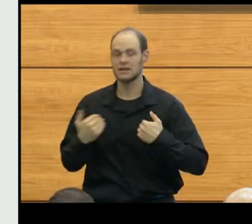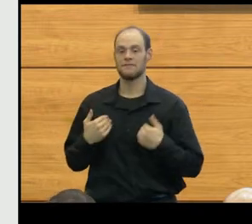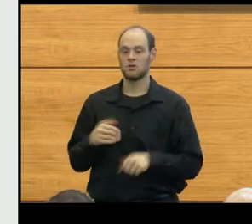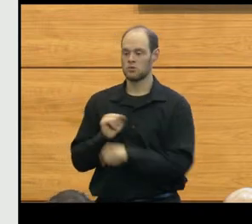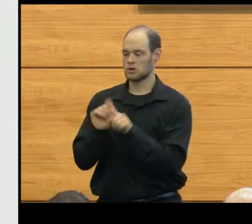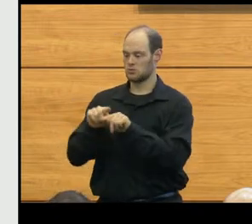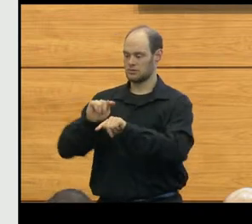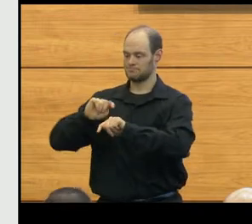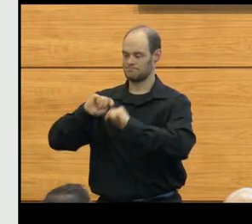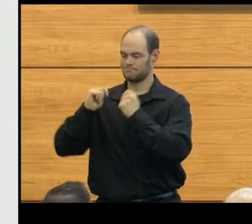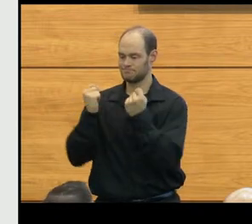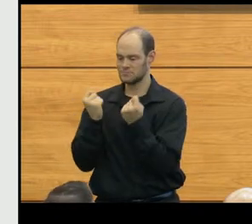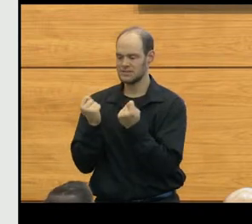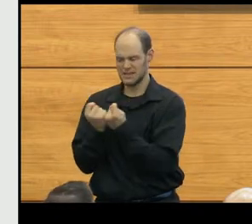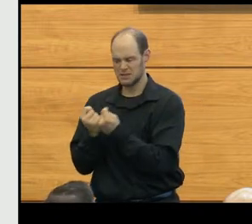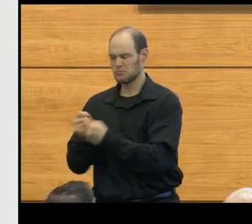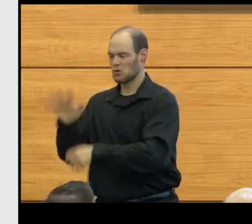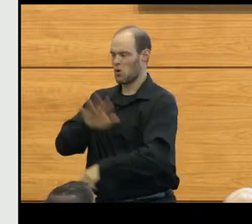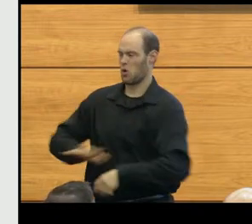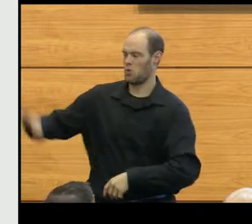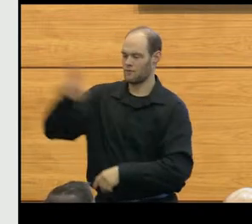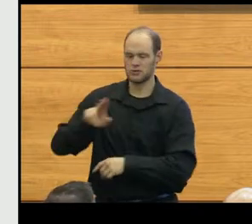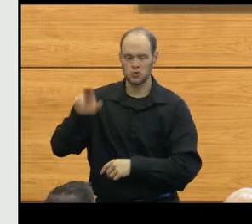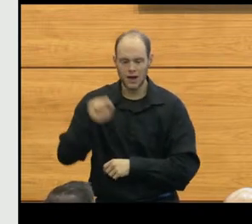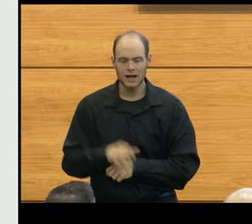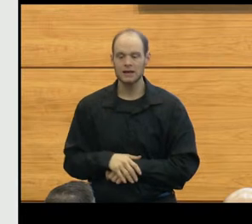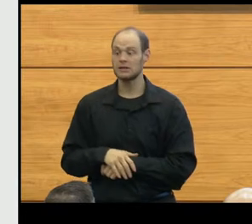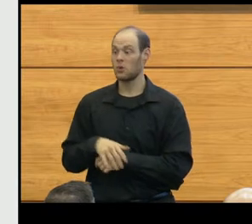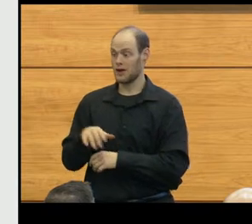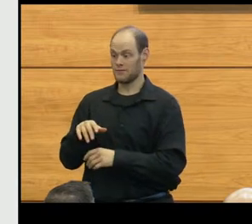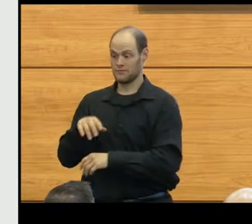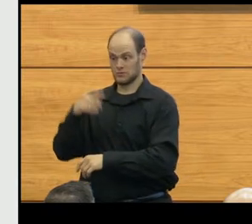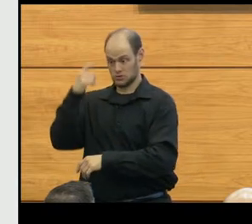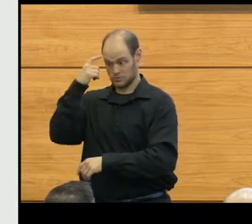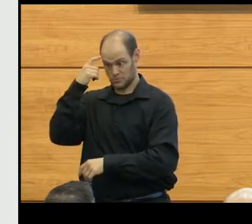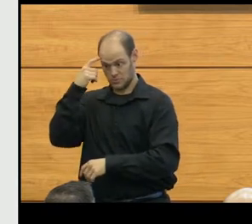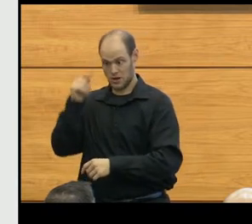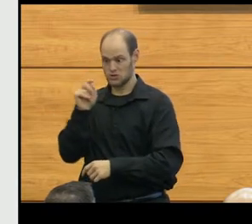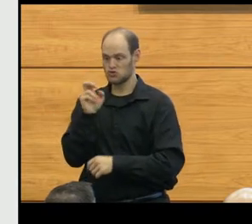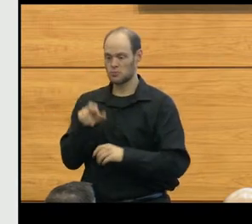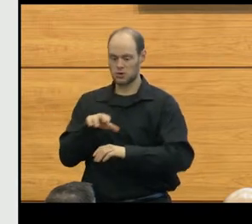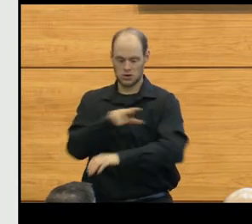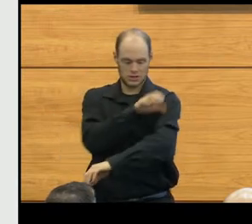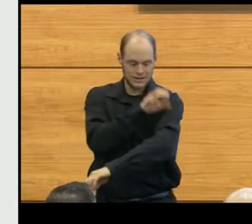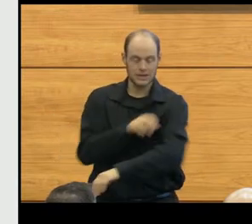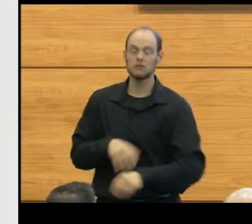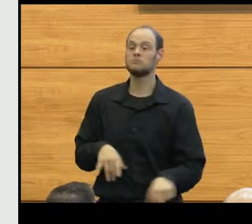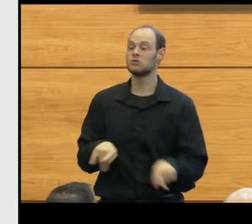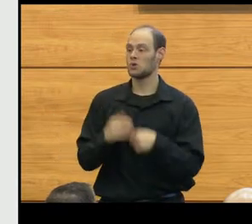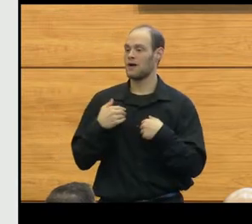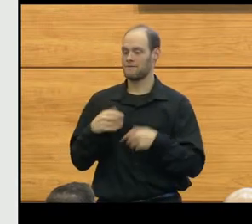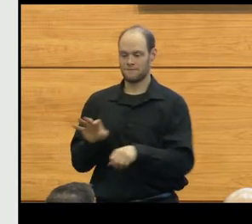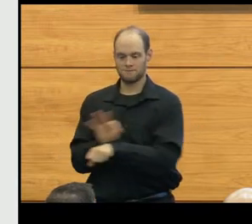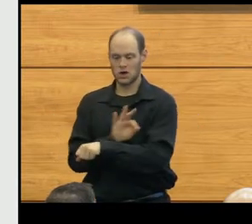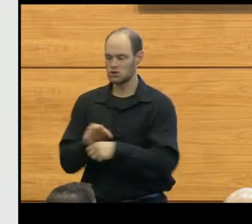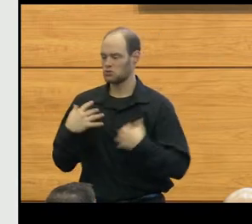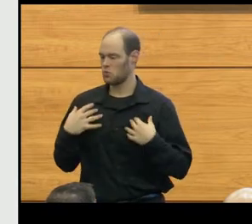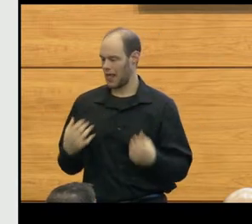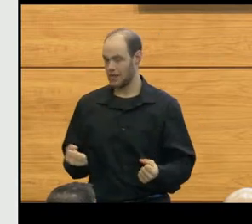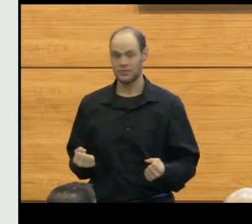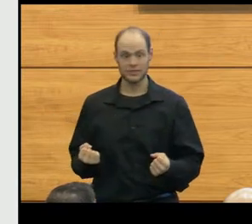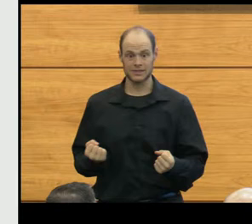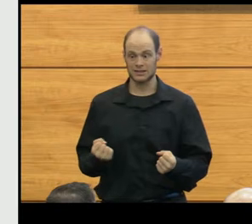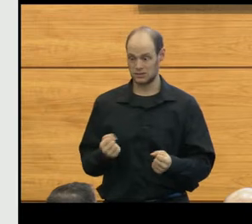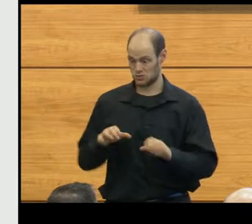with national groups. We've got a multidisciplinary brain tumor clinic program. We also have a functional wellness because the